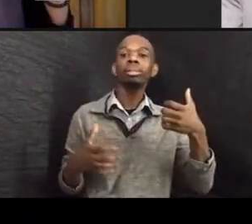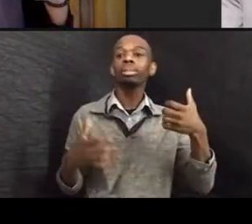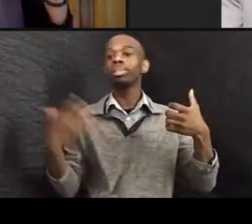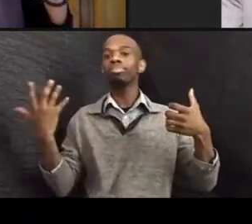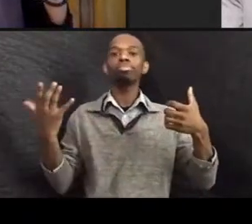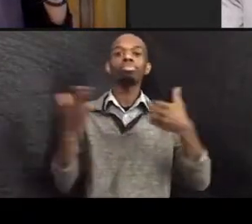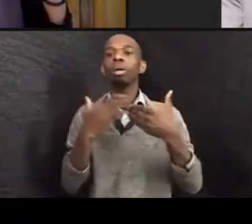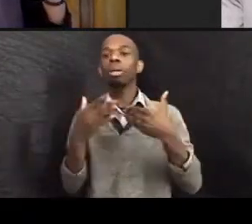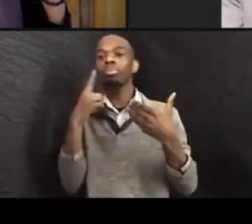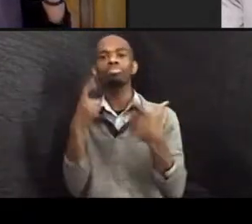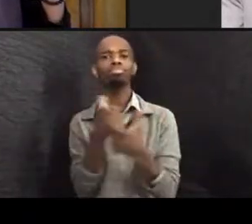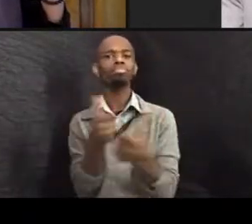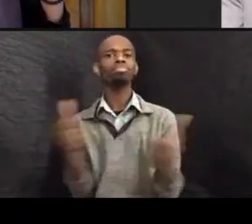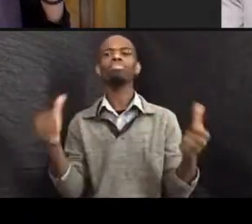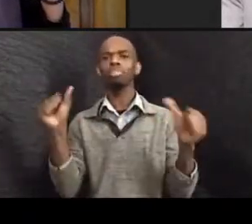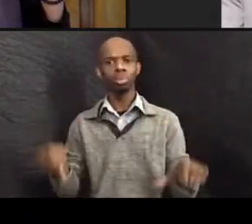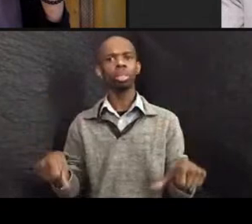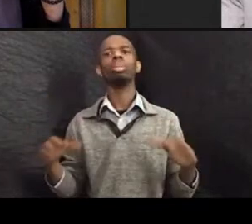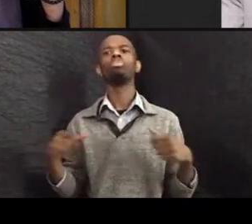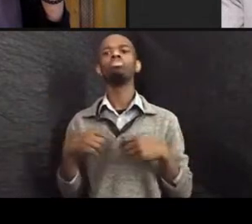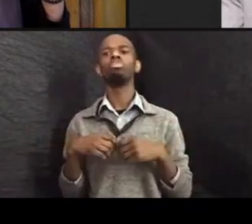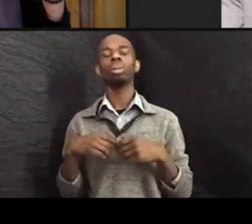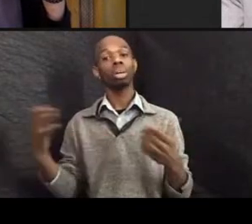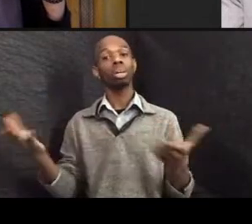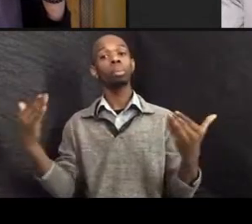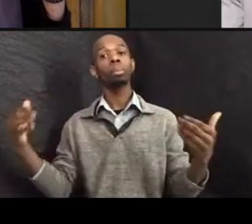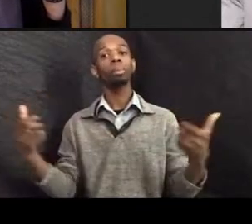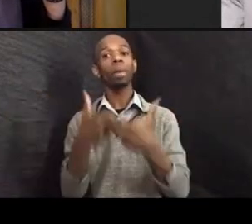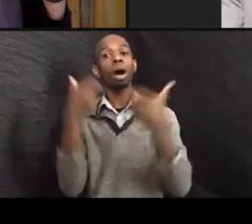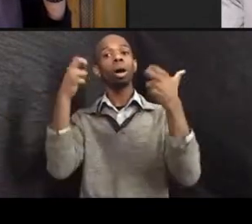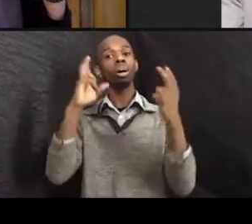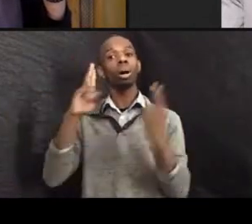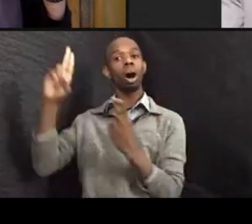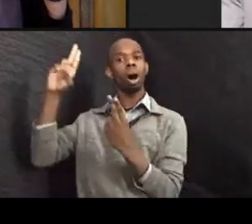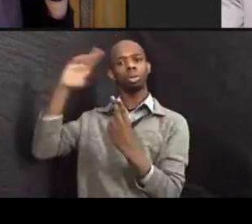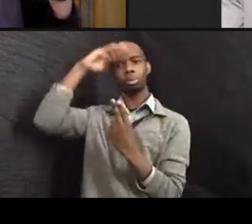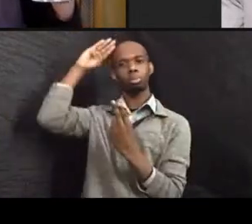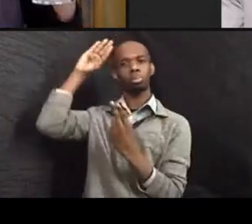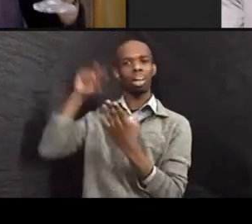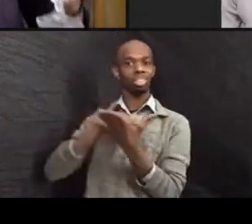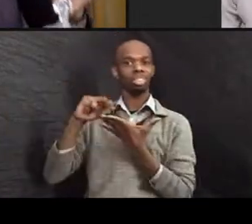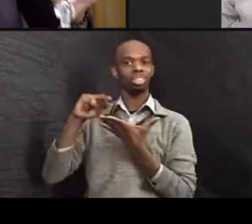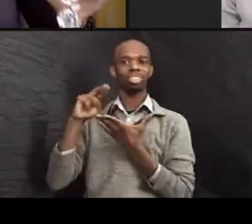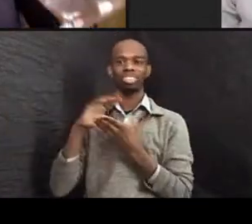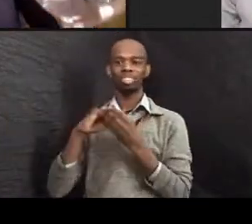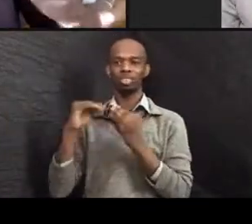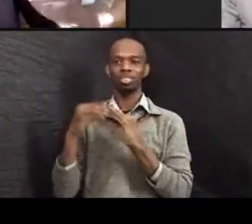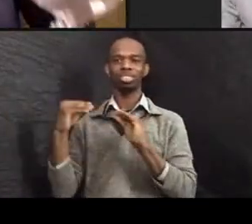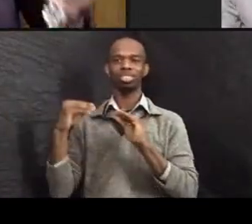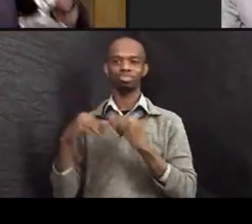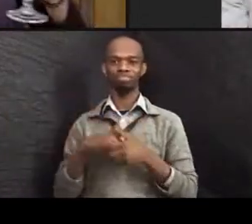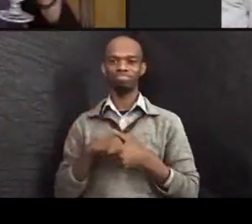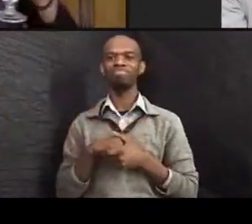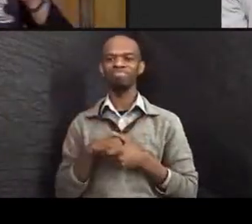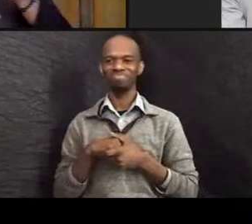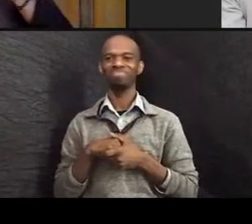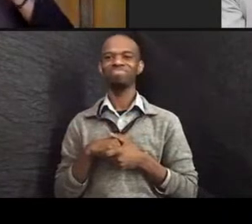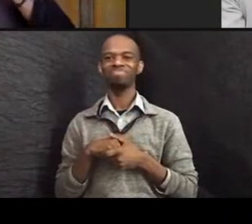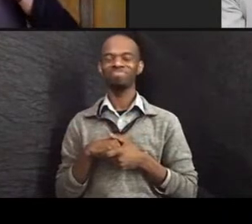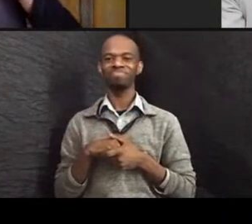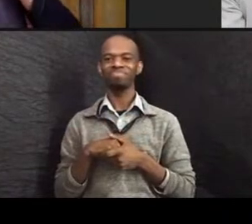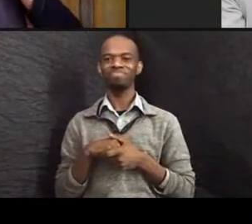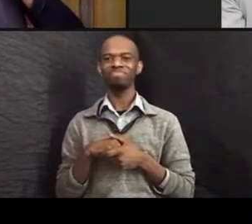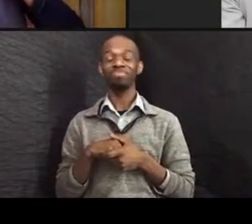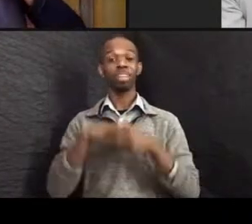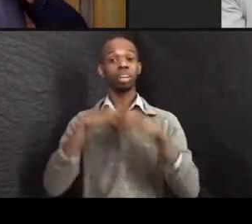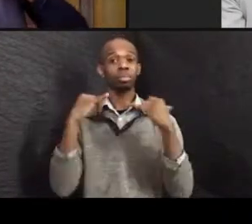here. And let's cheers to Black Dance Stories. Cheers. Cheers, Black Dance Stories. And I pass